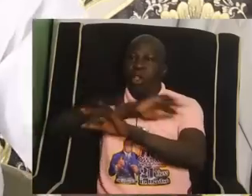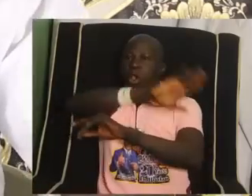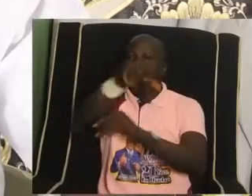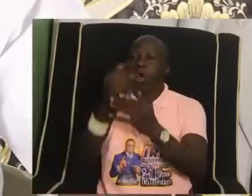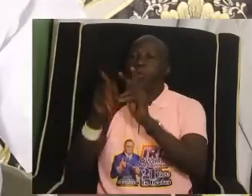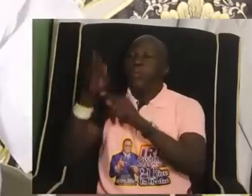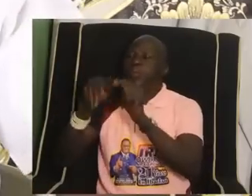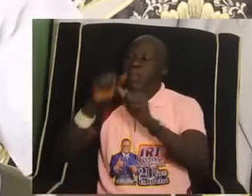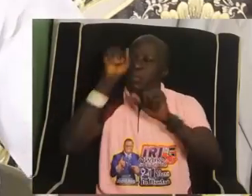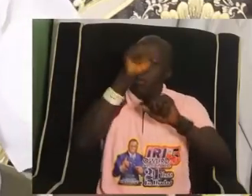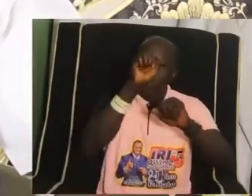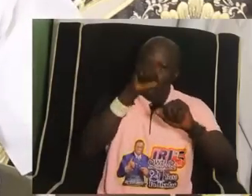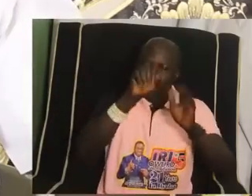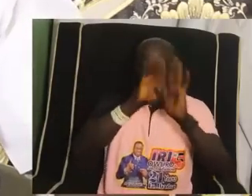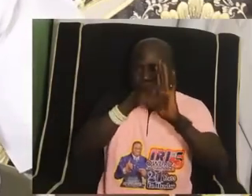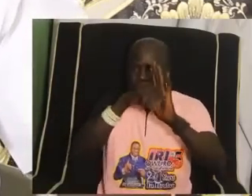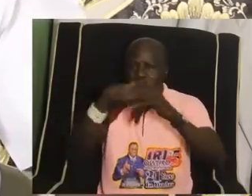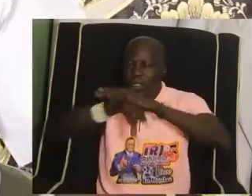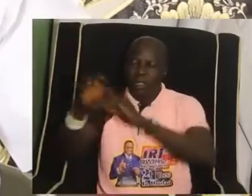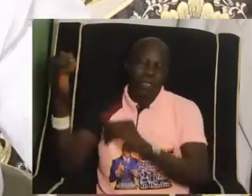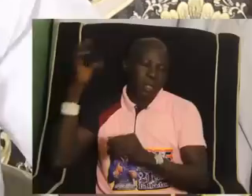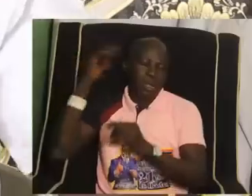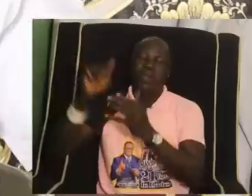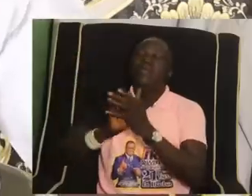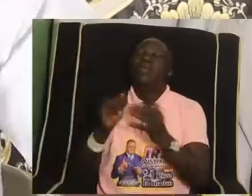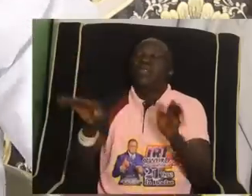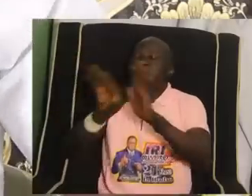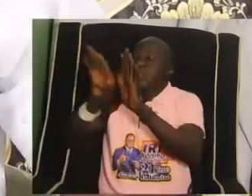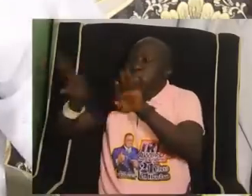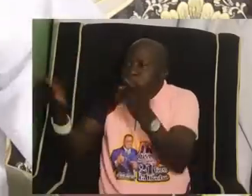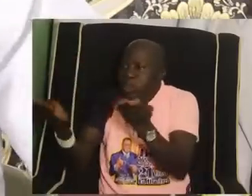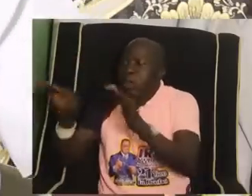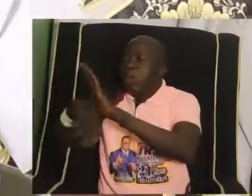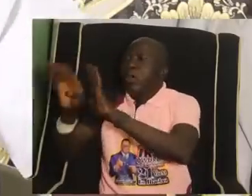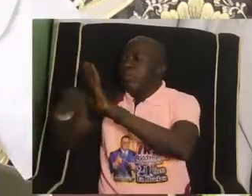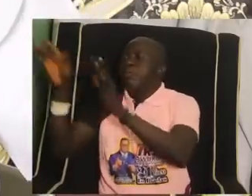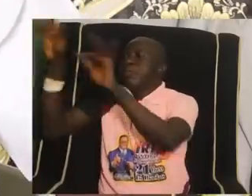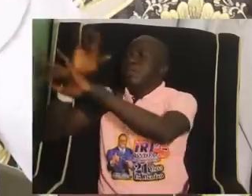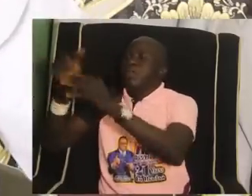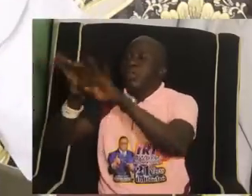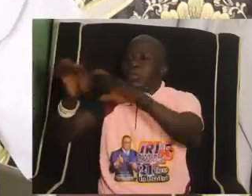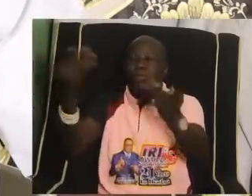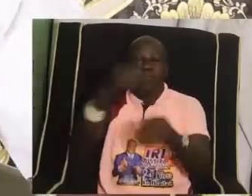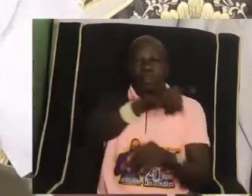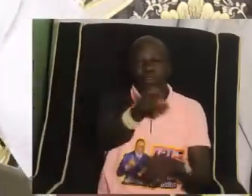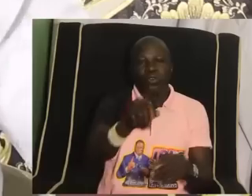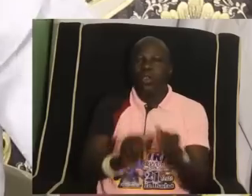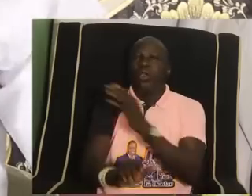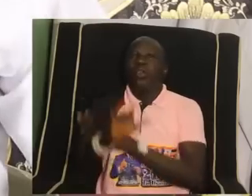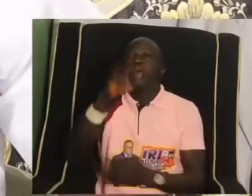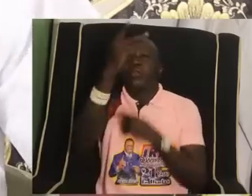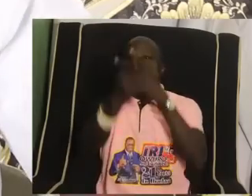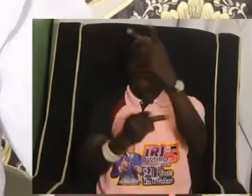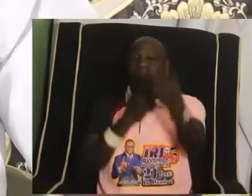kan lekun anu fun gbo mi. Someone that is knocking at the door and hearing. Ah, lekun anu si fu o. God of mercy open for you. Olorun a be